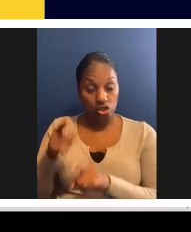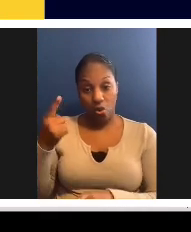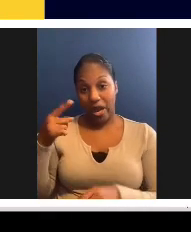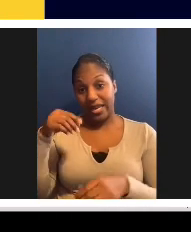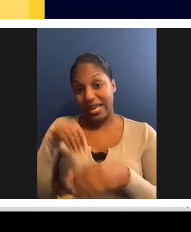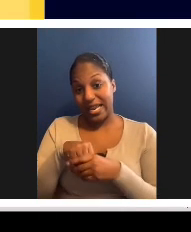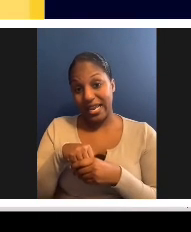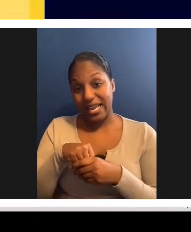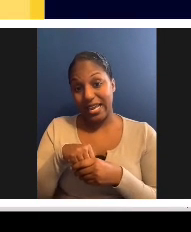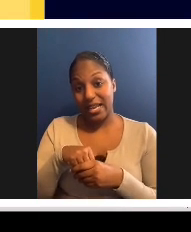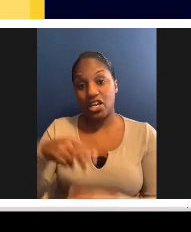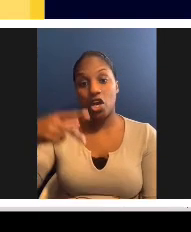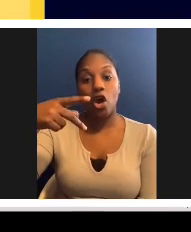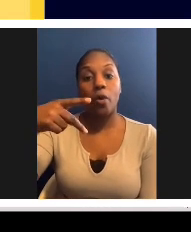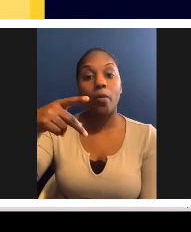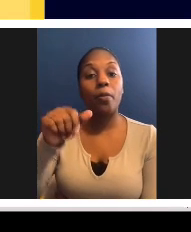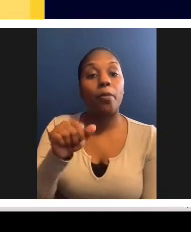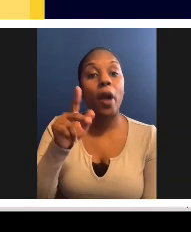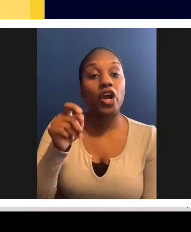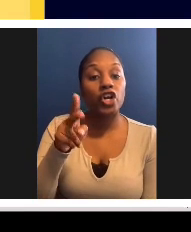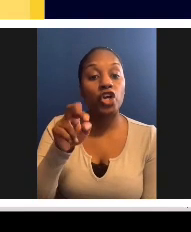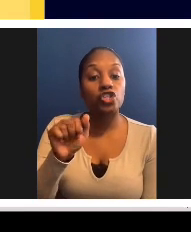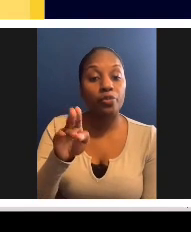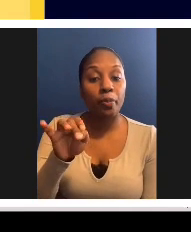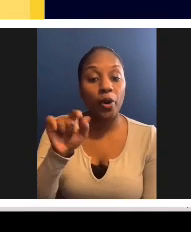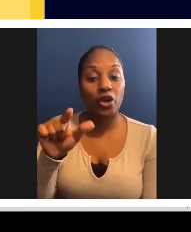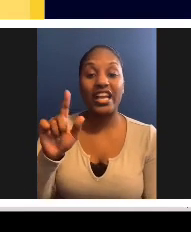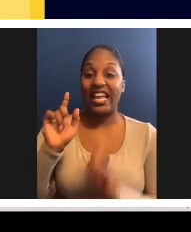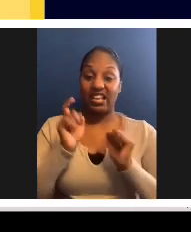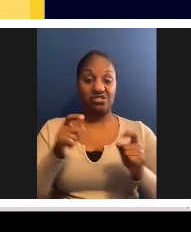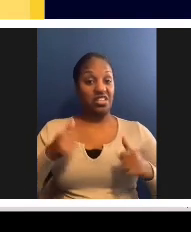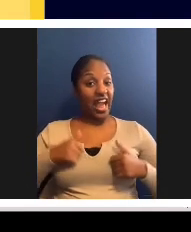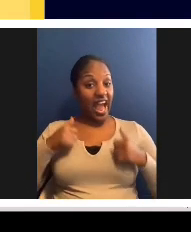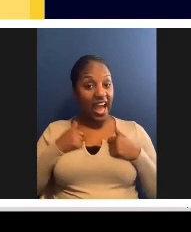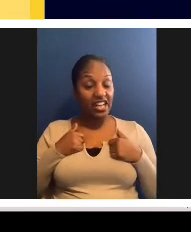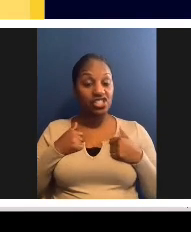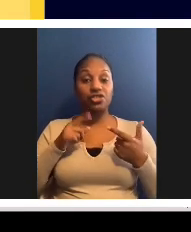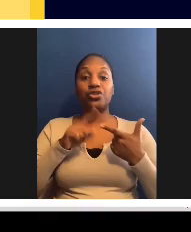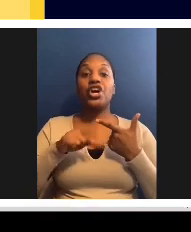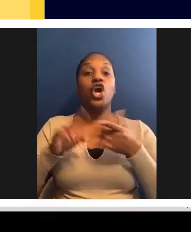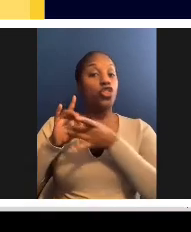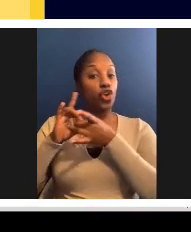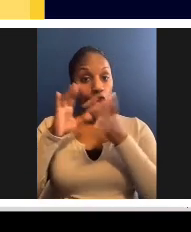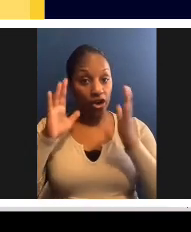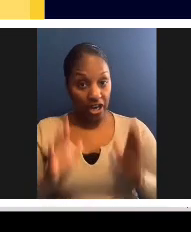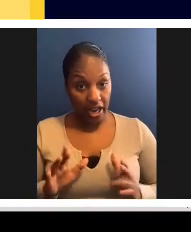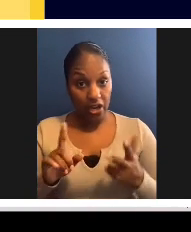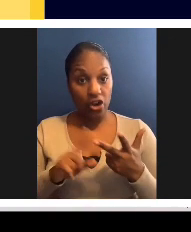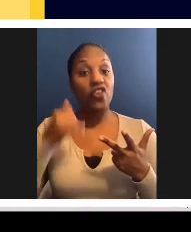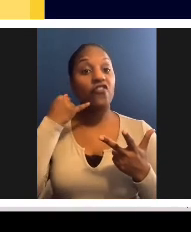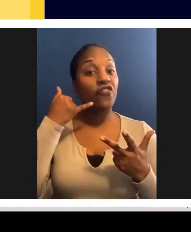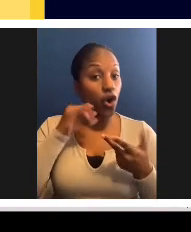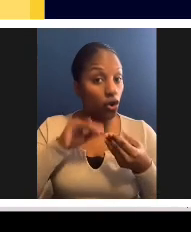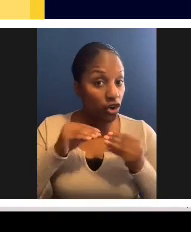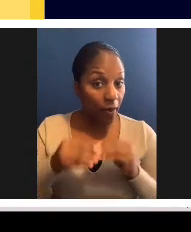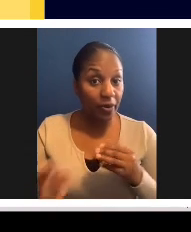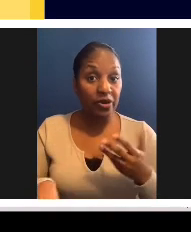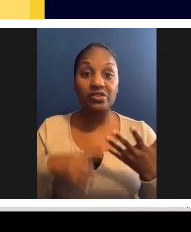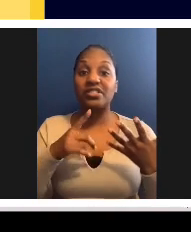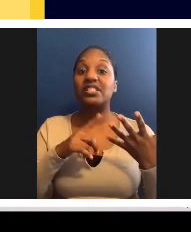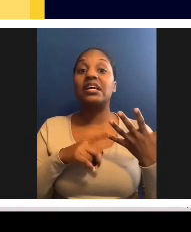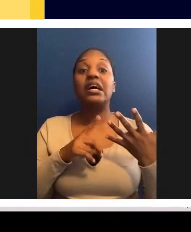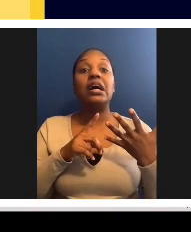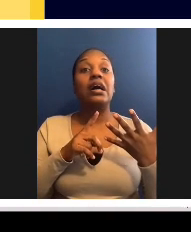There's one in Parkersburg. So it gives you the address, it gives you the coordinator there, and some phone numbers, of course, and emails where that you